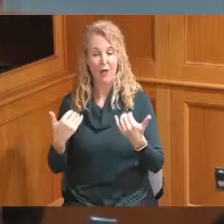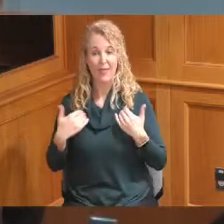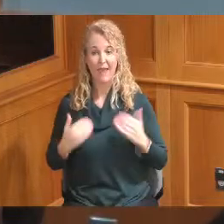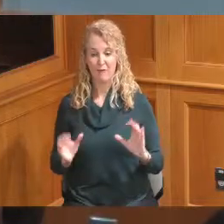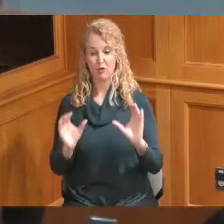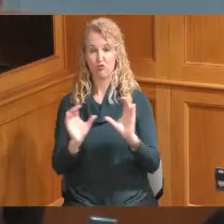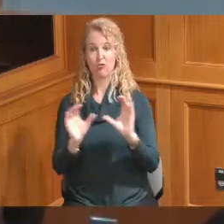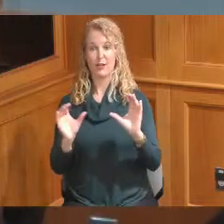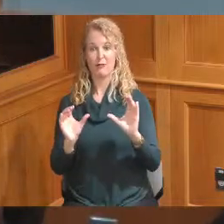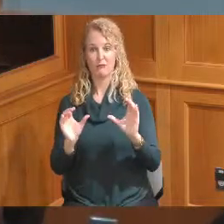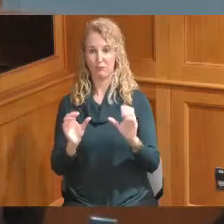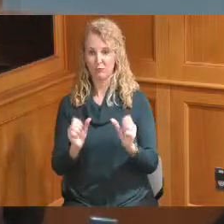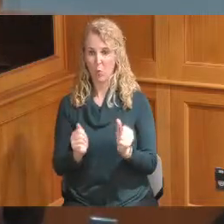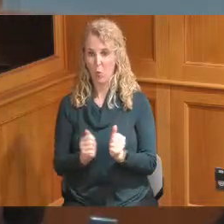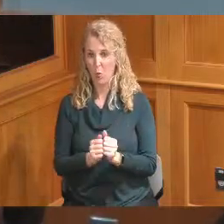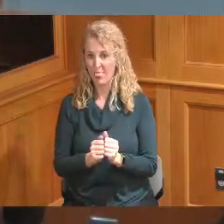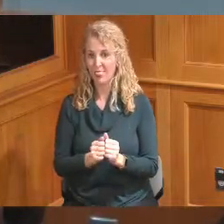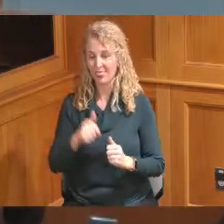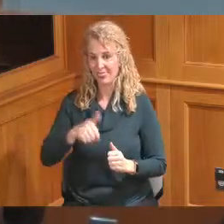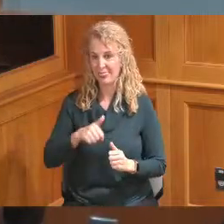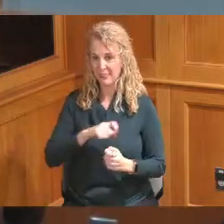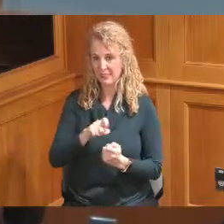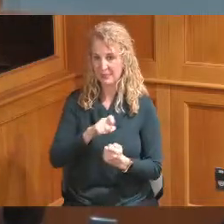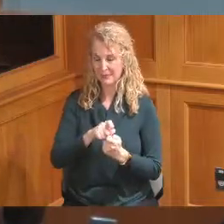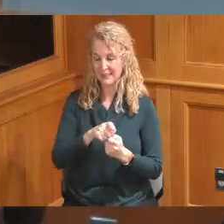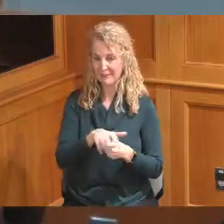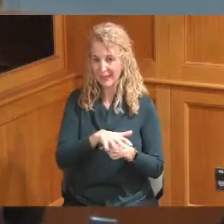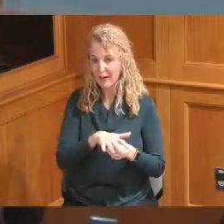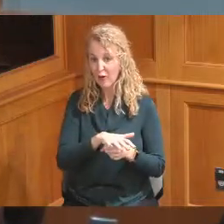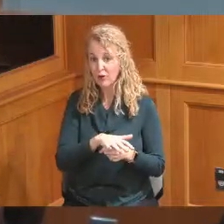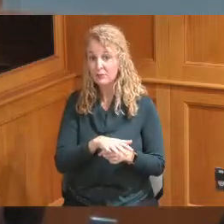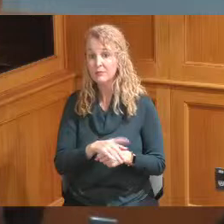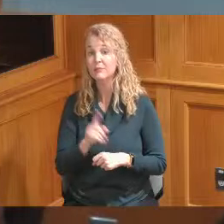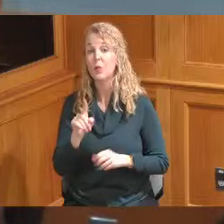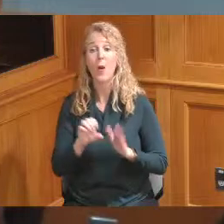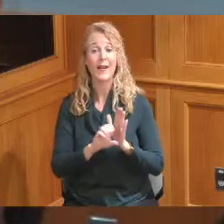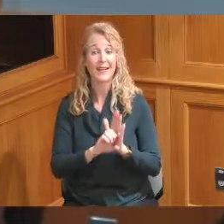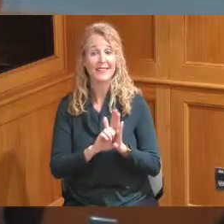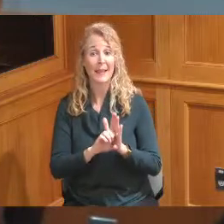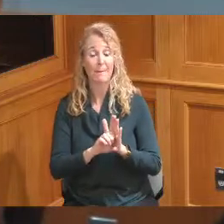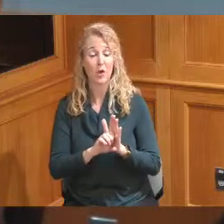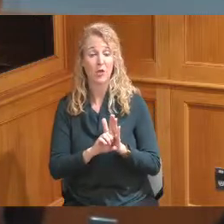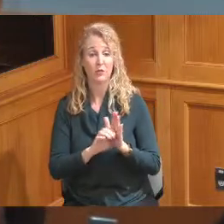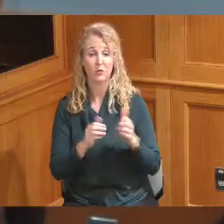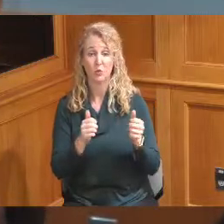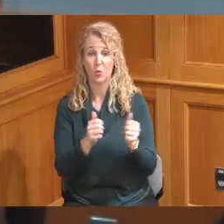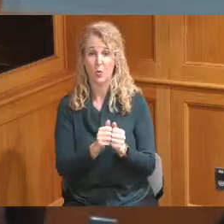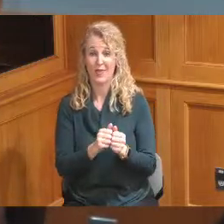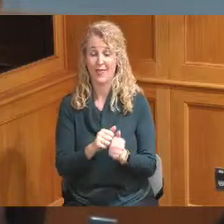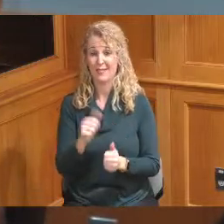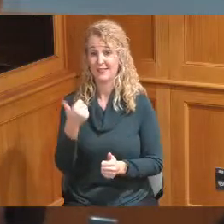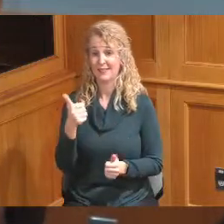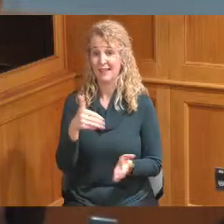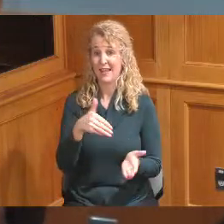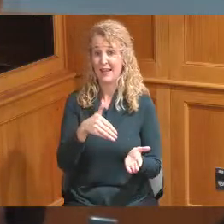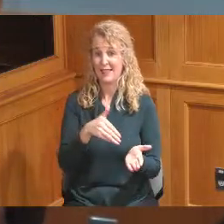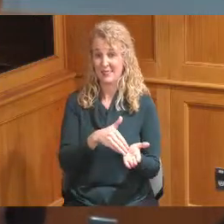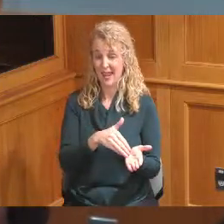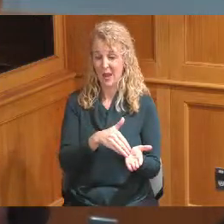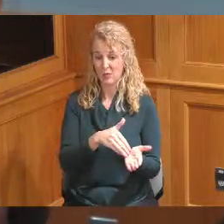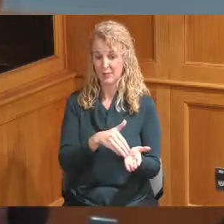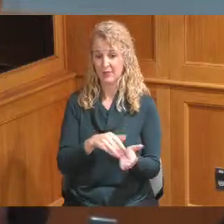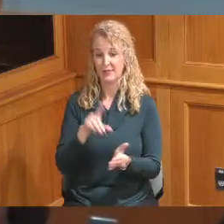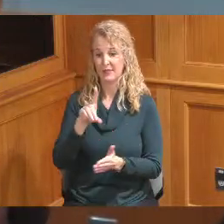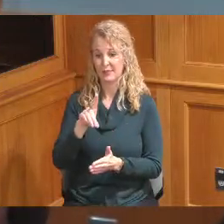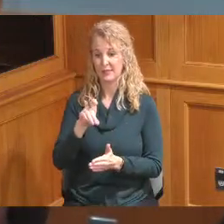of prevention. Additionally, one example of this funding will go towards 10,000 doTERRA bags. A